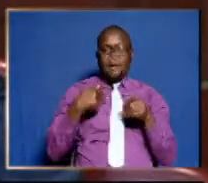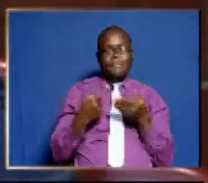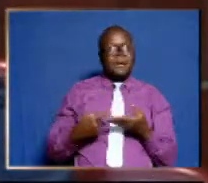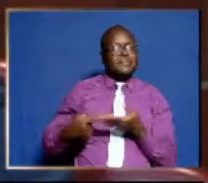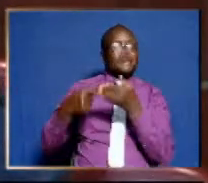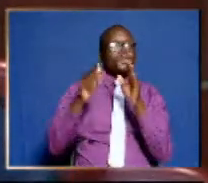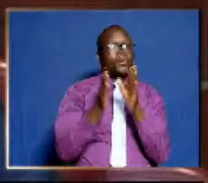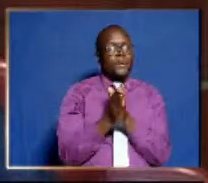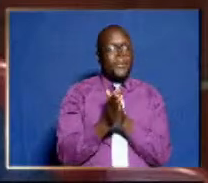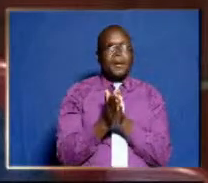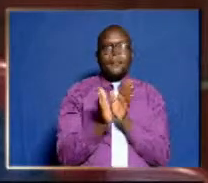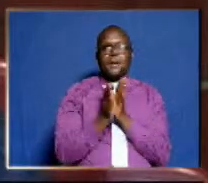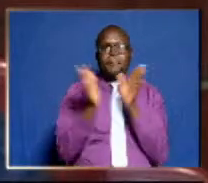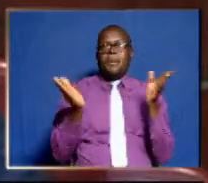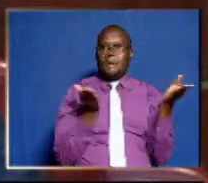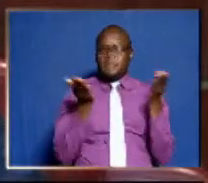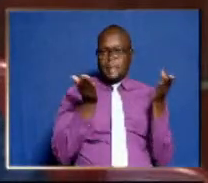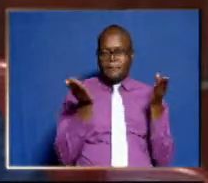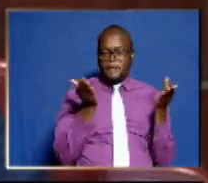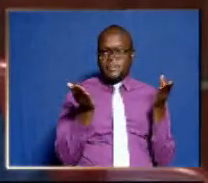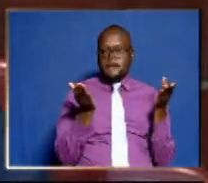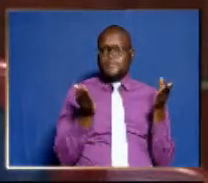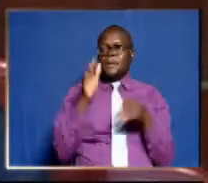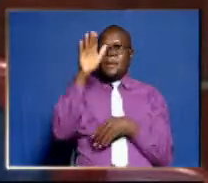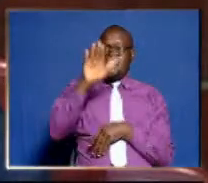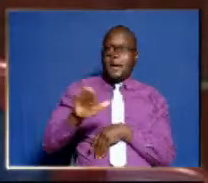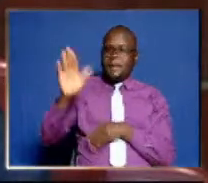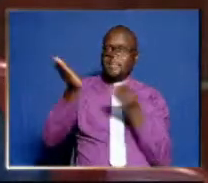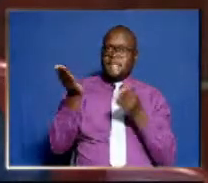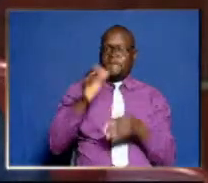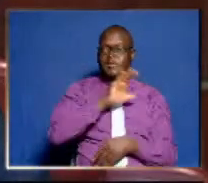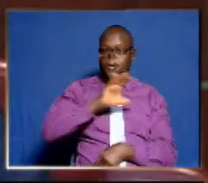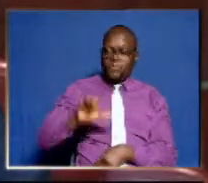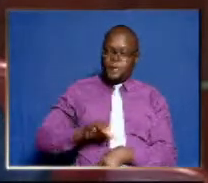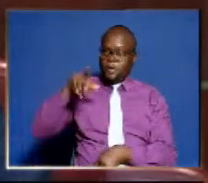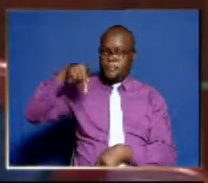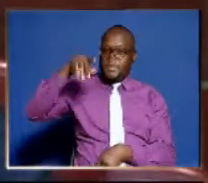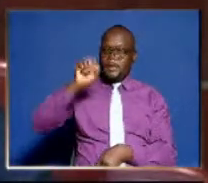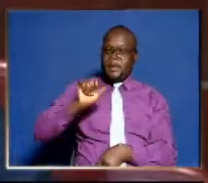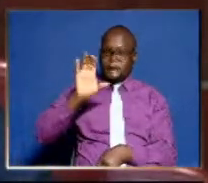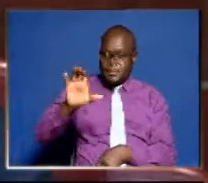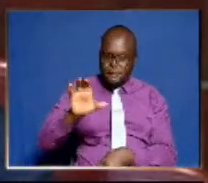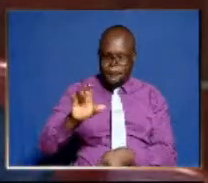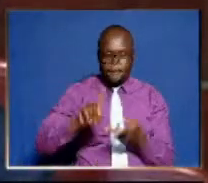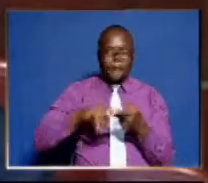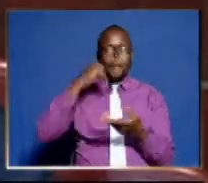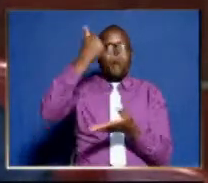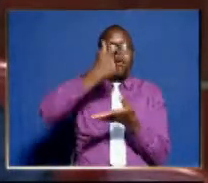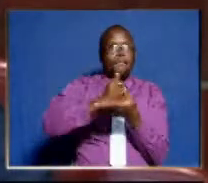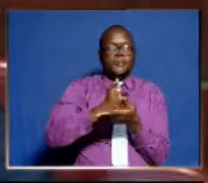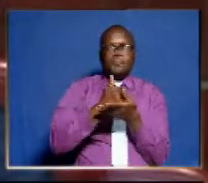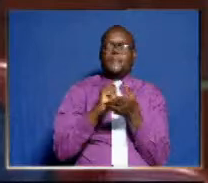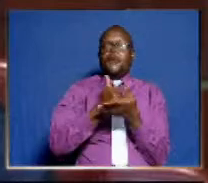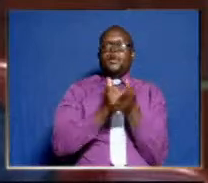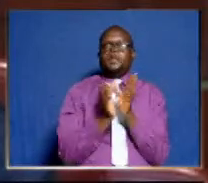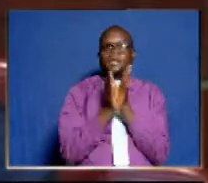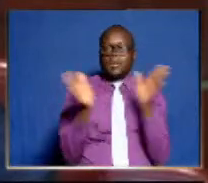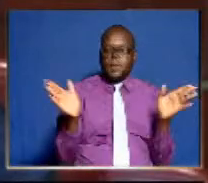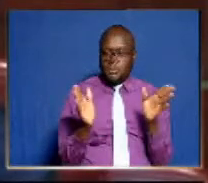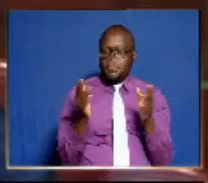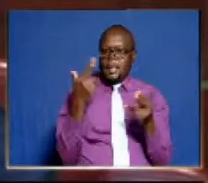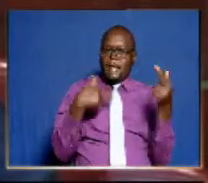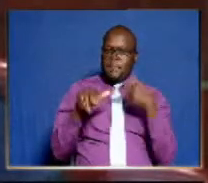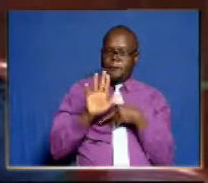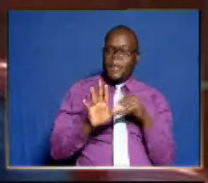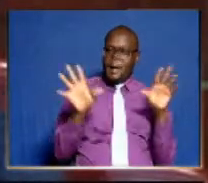discussions with the Parliamentary Service Commission, and the Office of the Auditor General, and critically reviewed